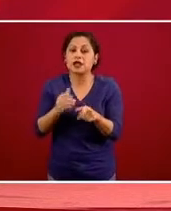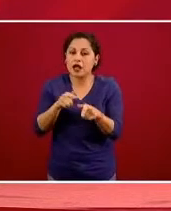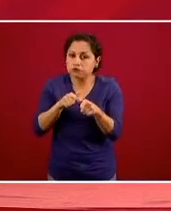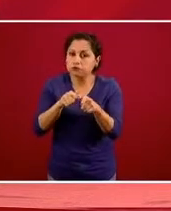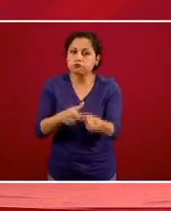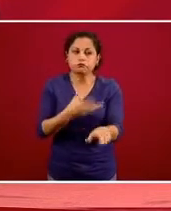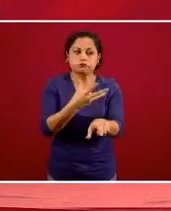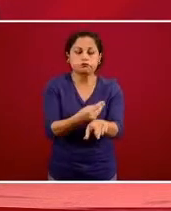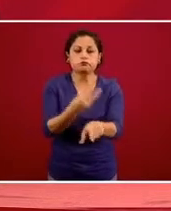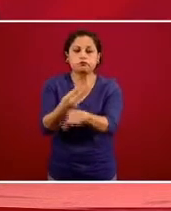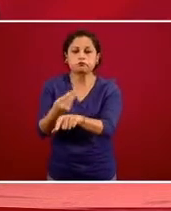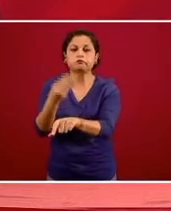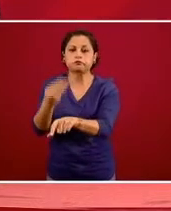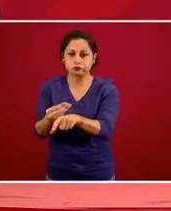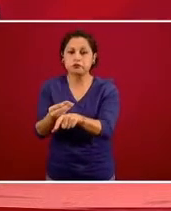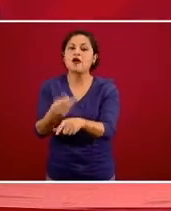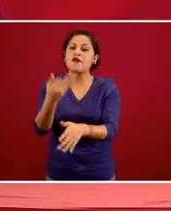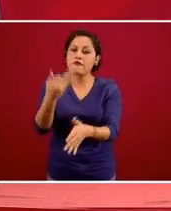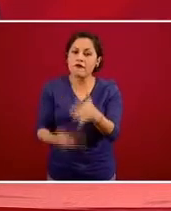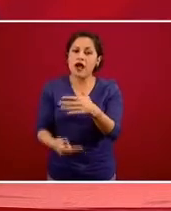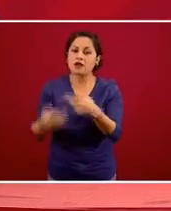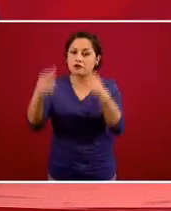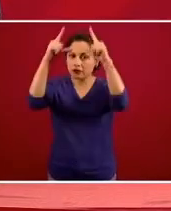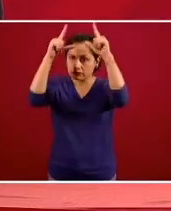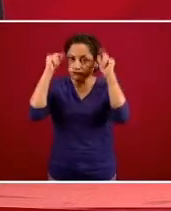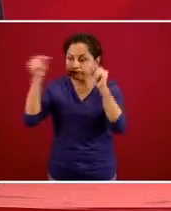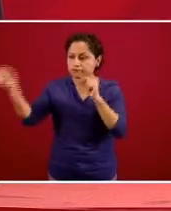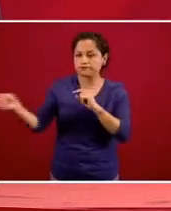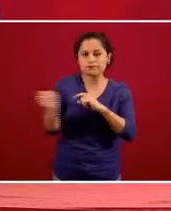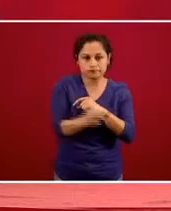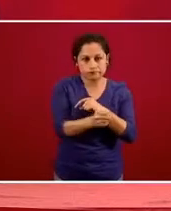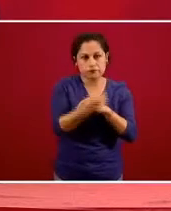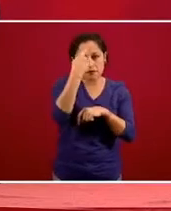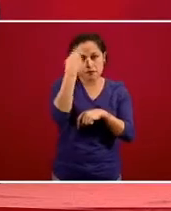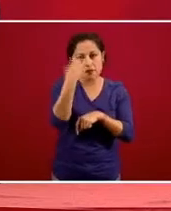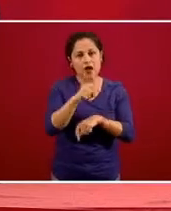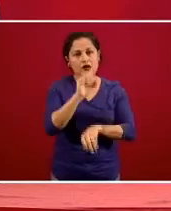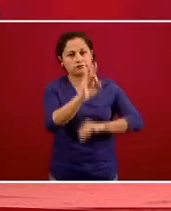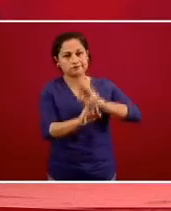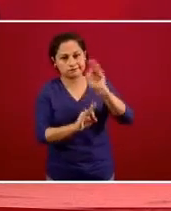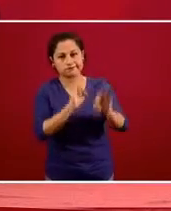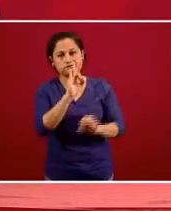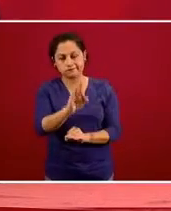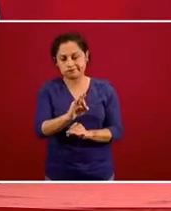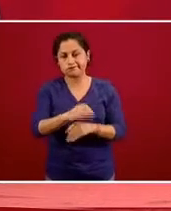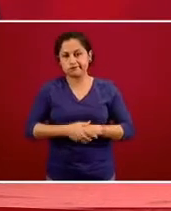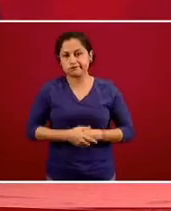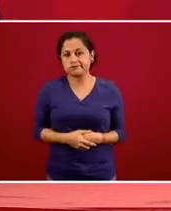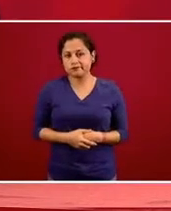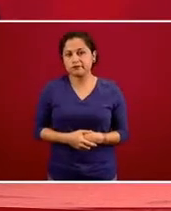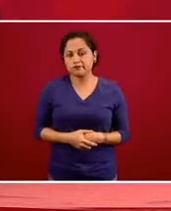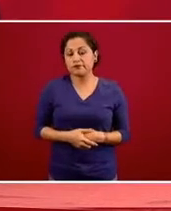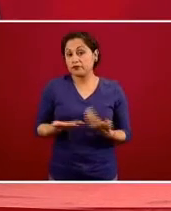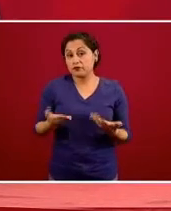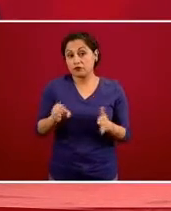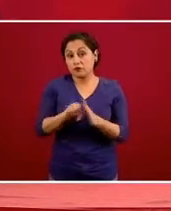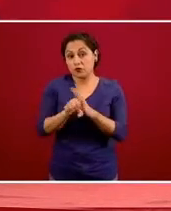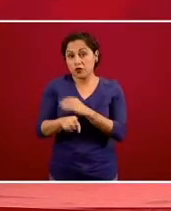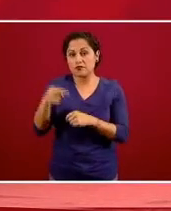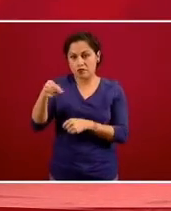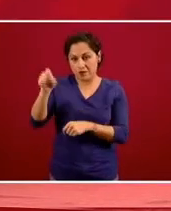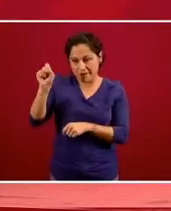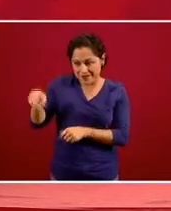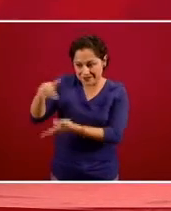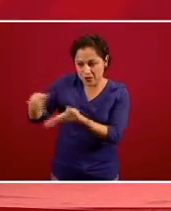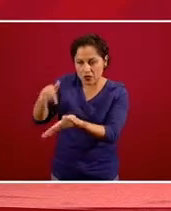the hospitals that are currently under reconversion process, so we can expand our capabilities,